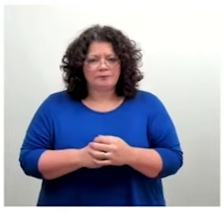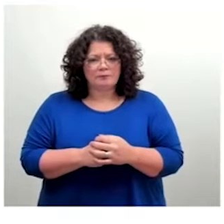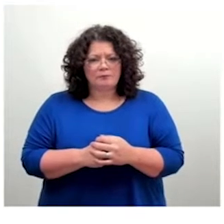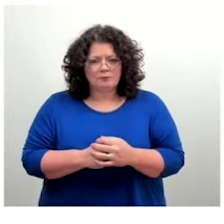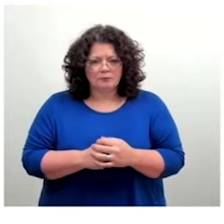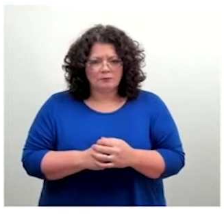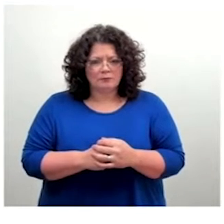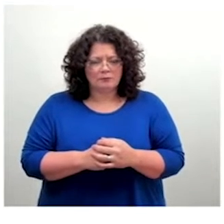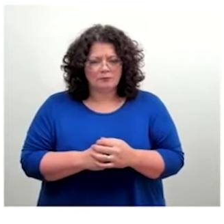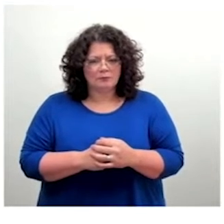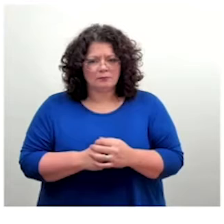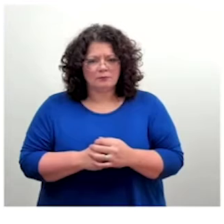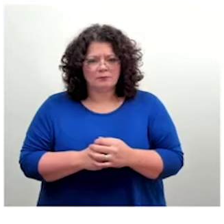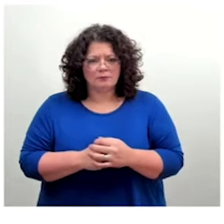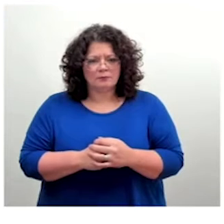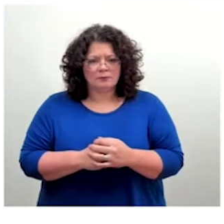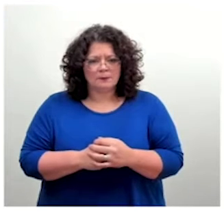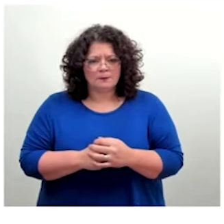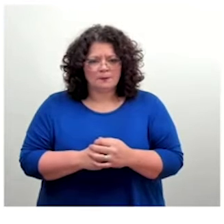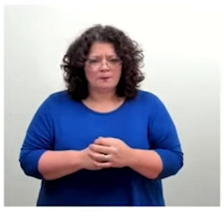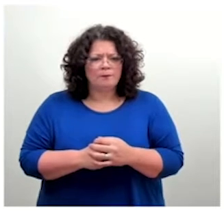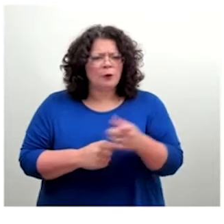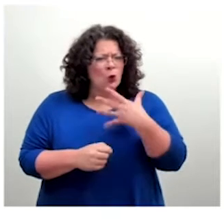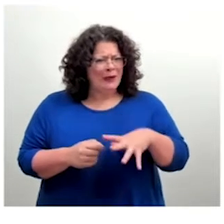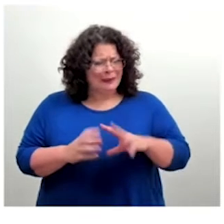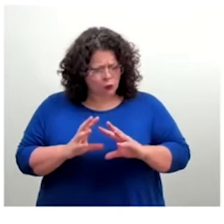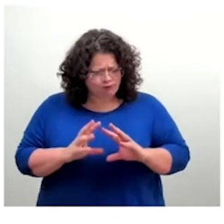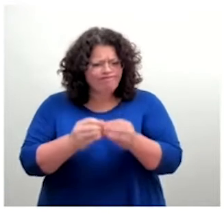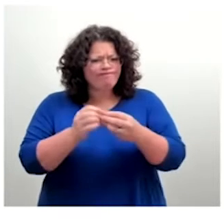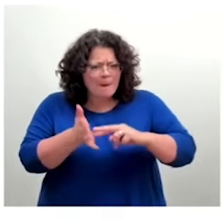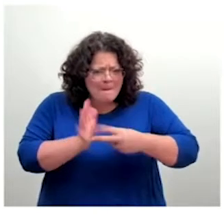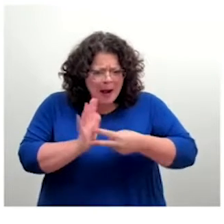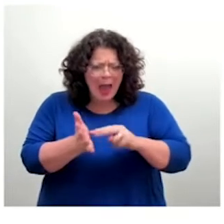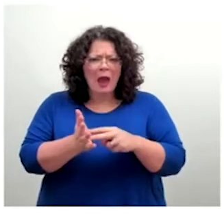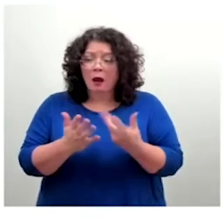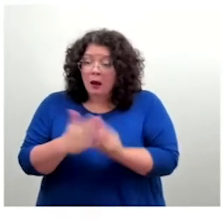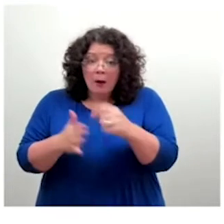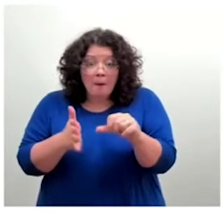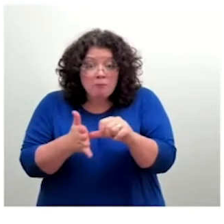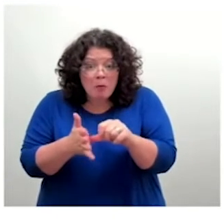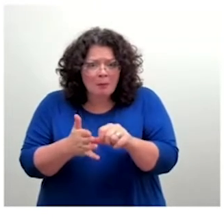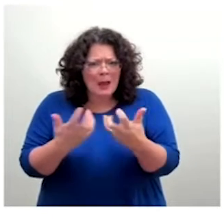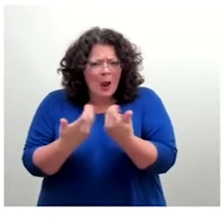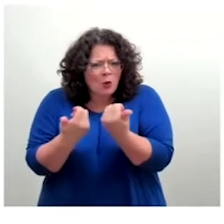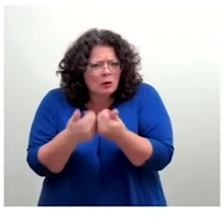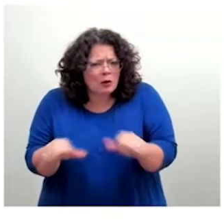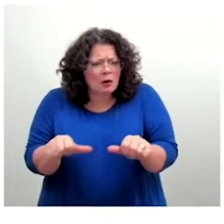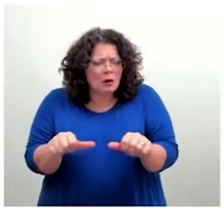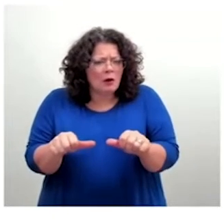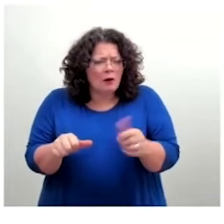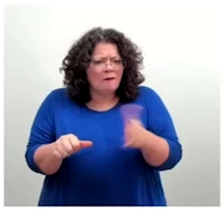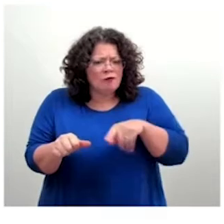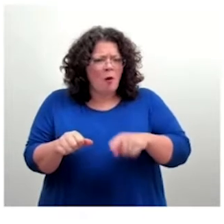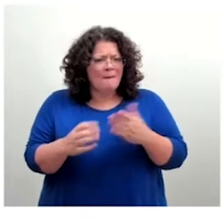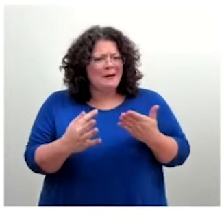Accessibility statements are one of the key requirements of the new regulations, and the statement needs to include a few things. Firstly, how accessibility was evaluated,